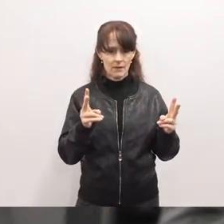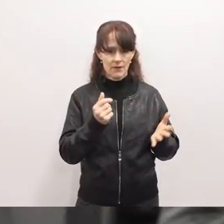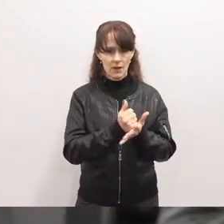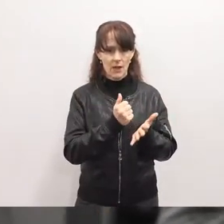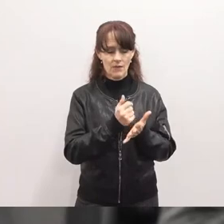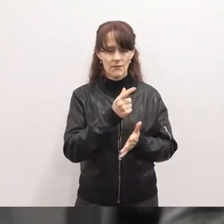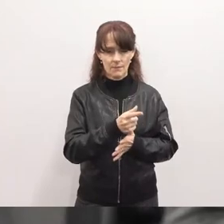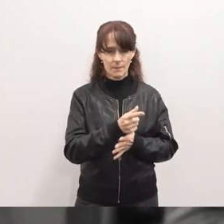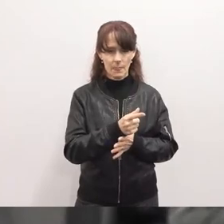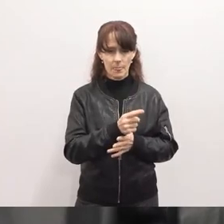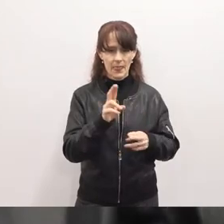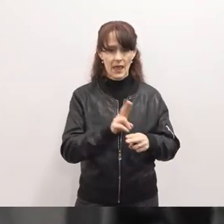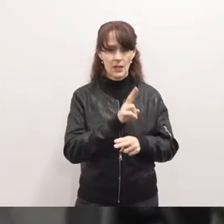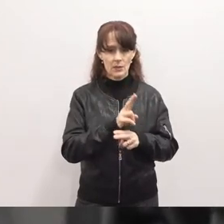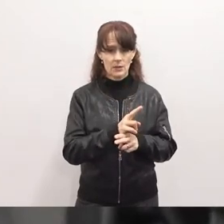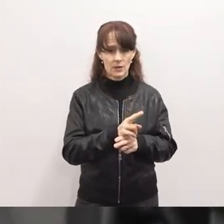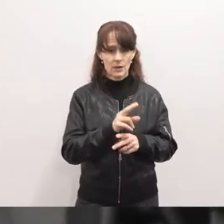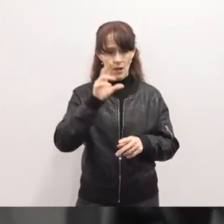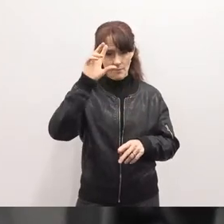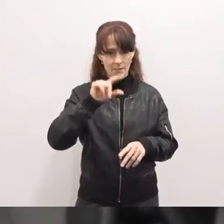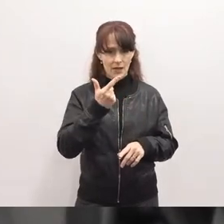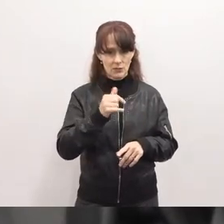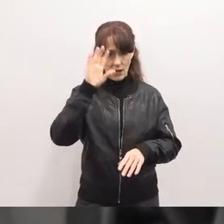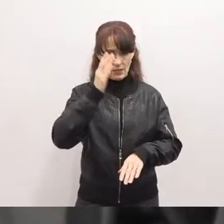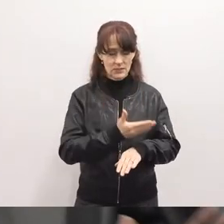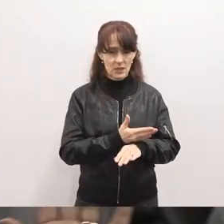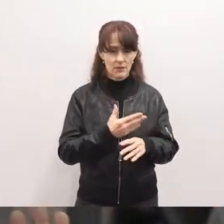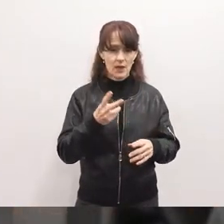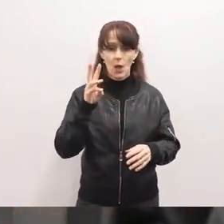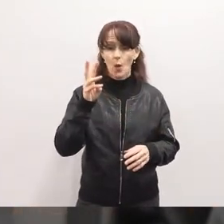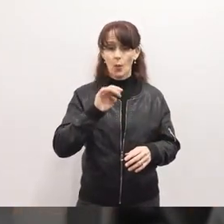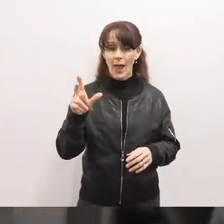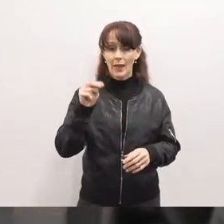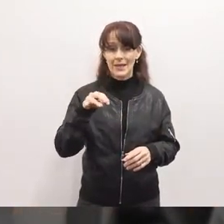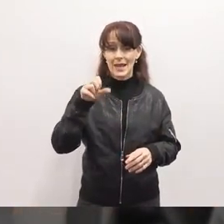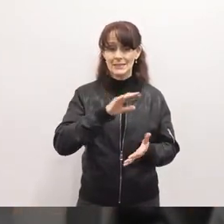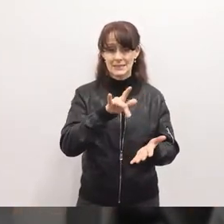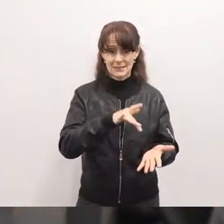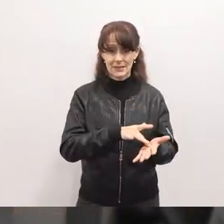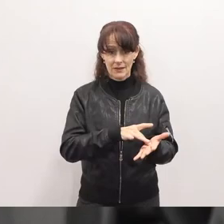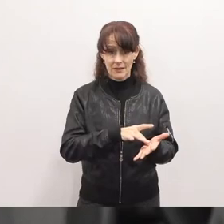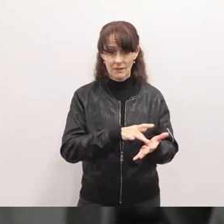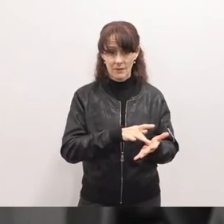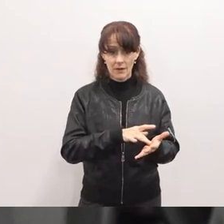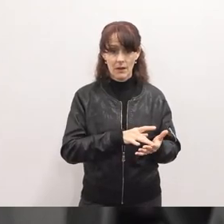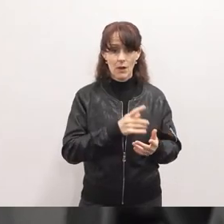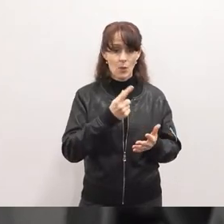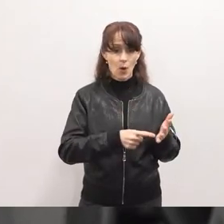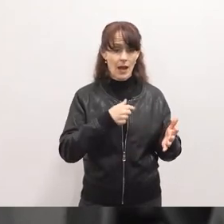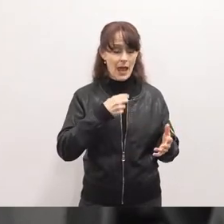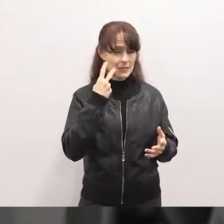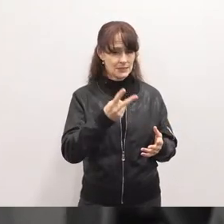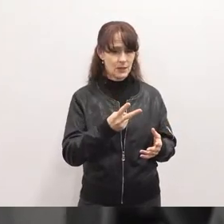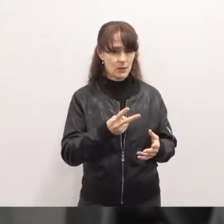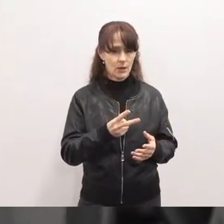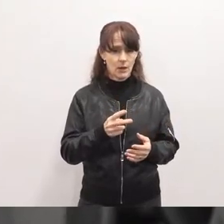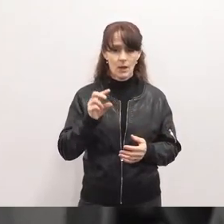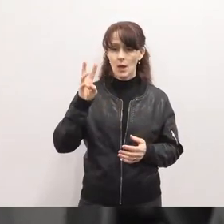helpful. I've used it with my grandson when he went there. The wellness center is wonderful for what I've seen. But